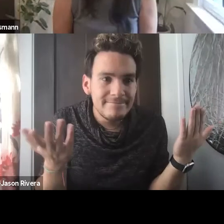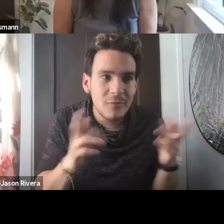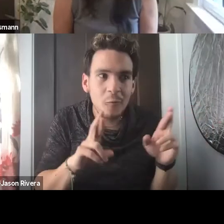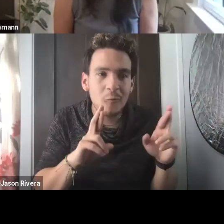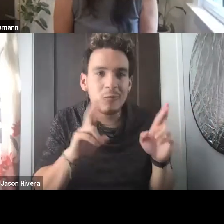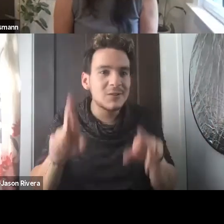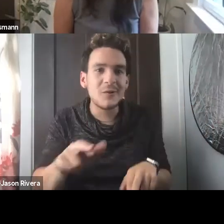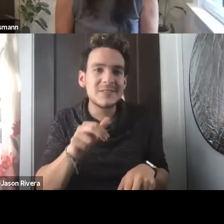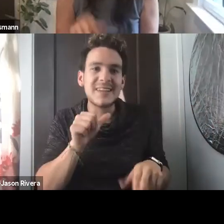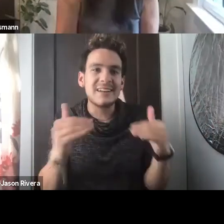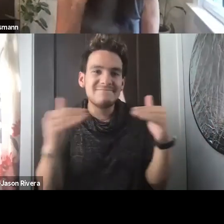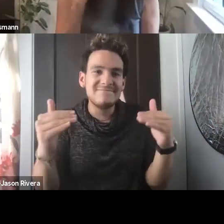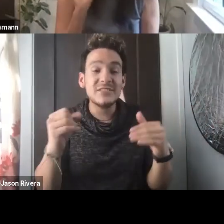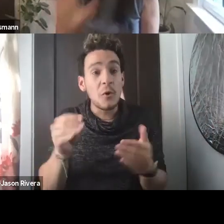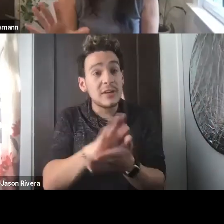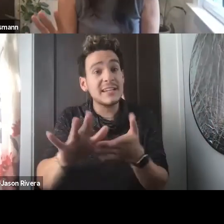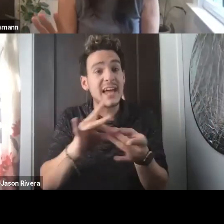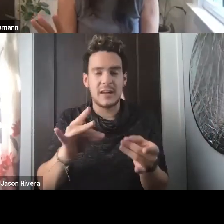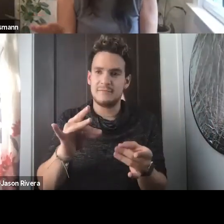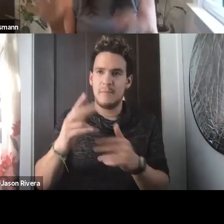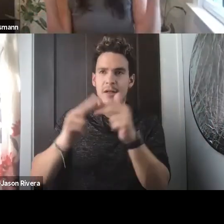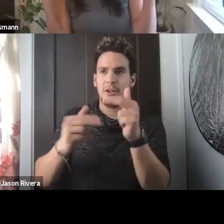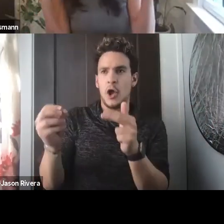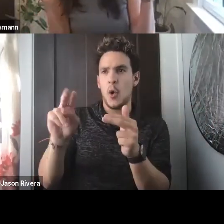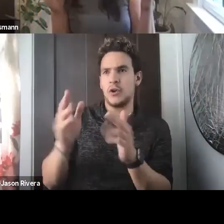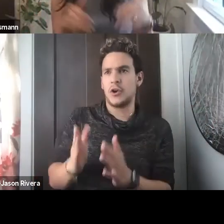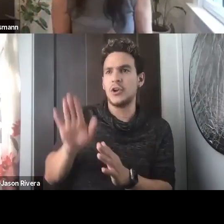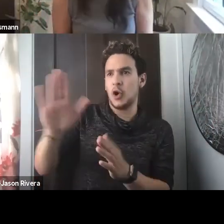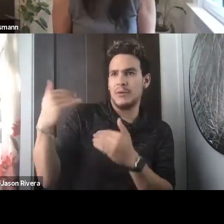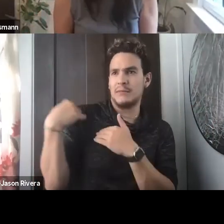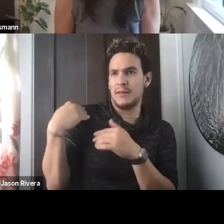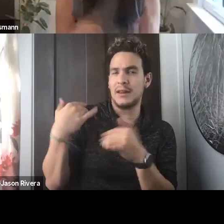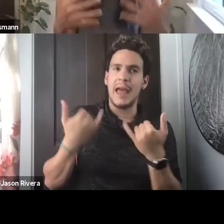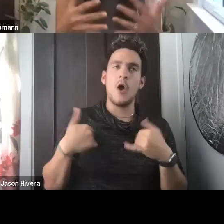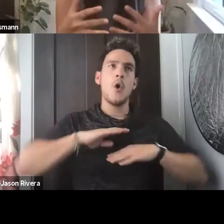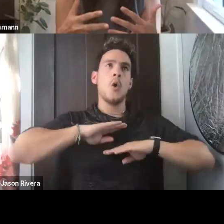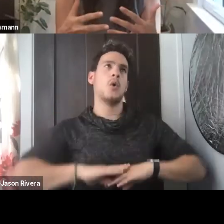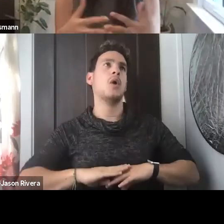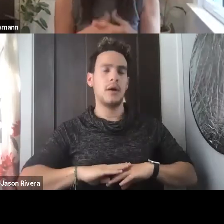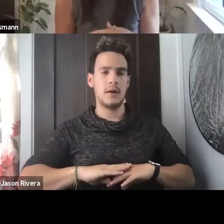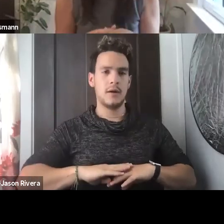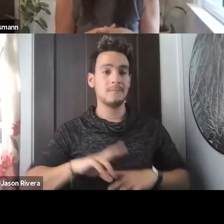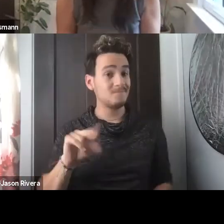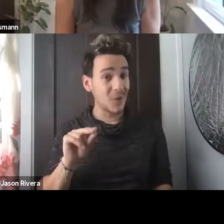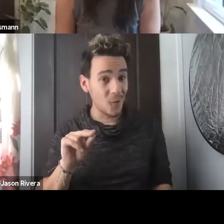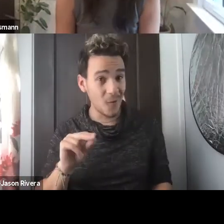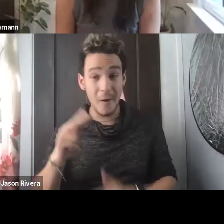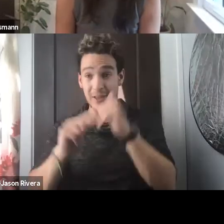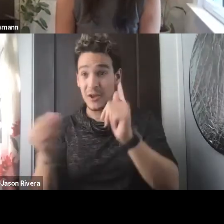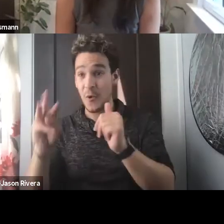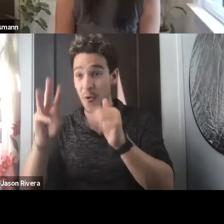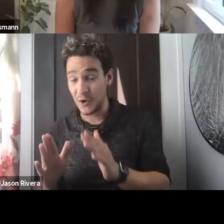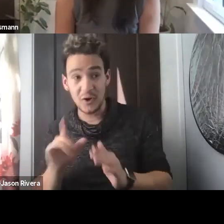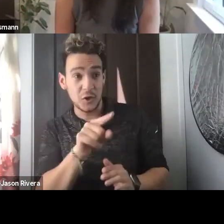So it's nice to say, building owner, this is your responsibility, and now we can relax. This is a partnership, right? Yeah.